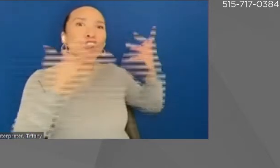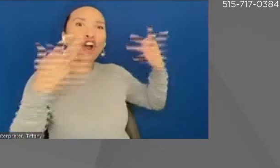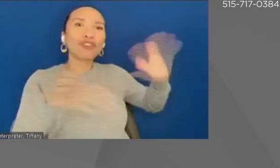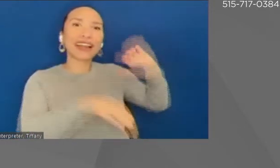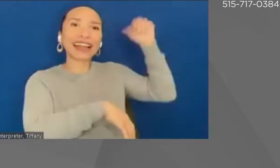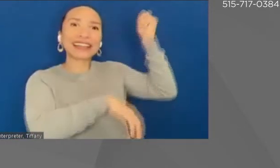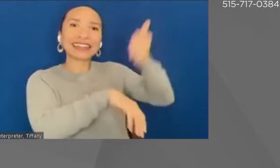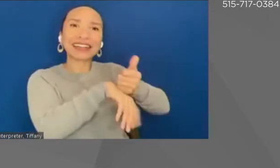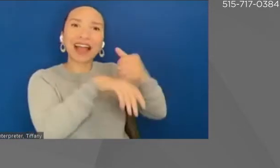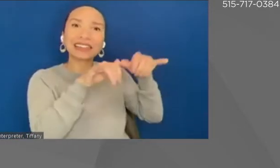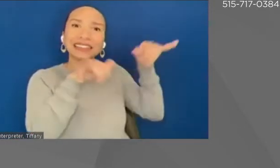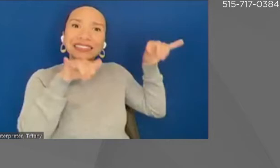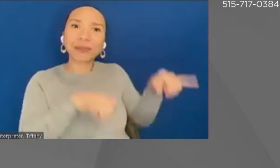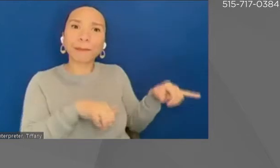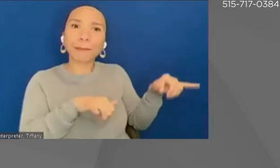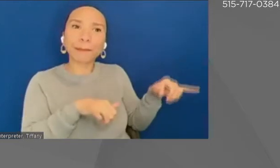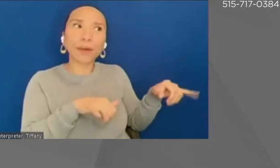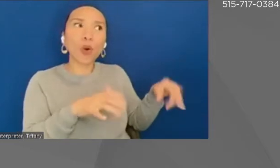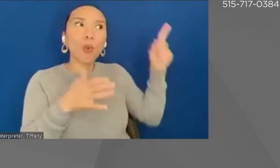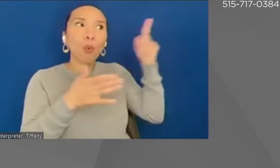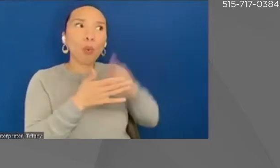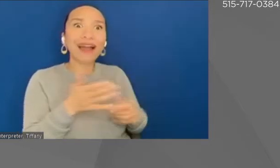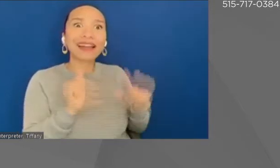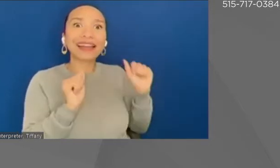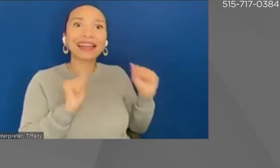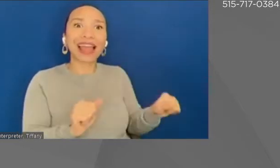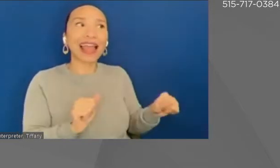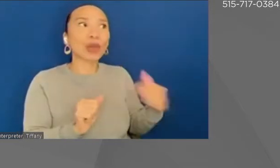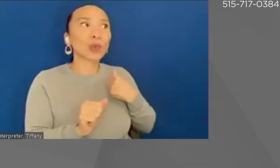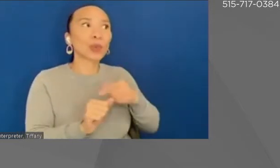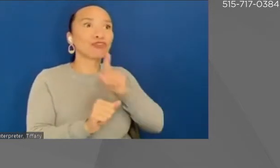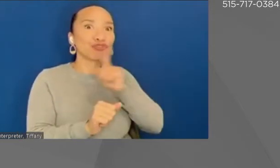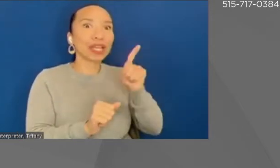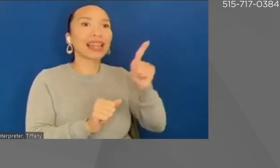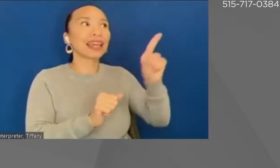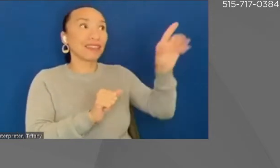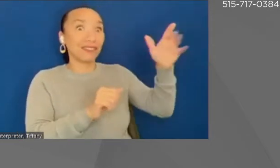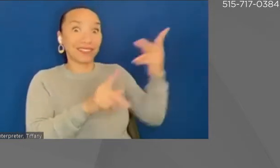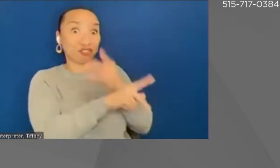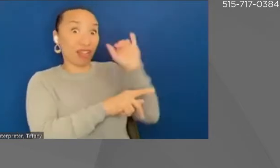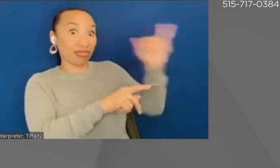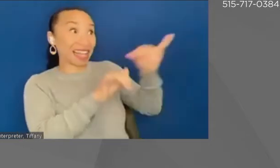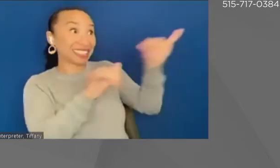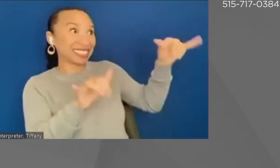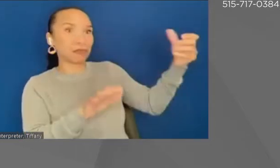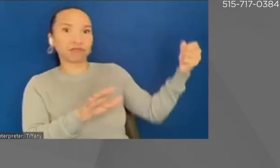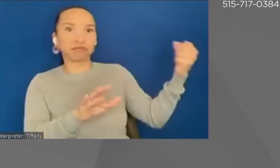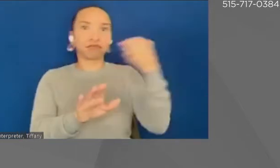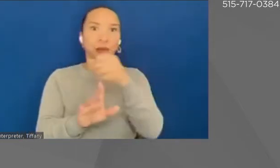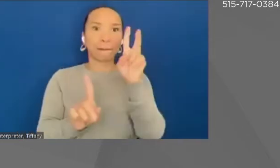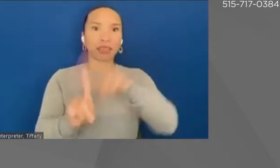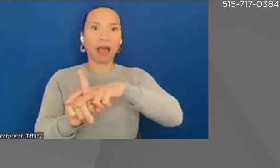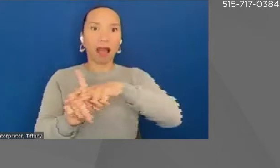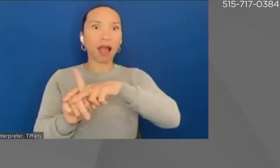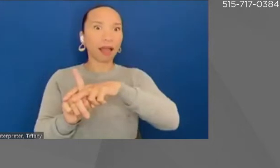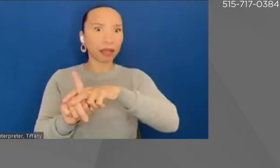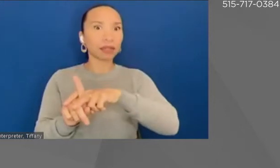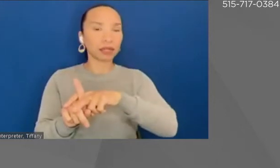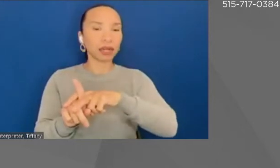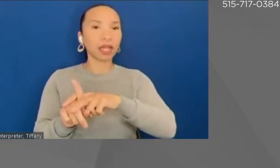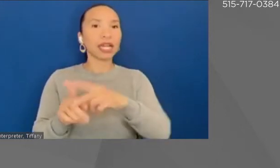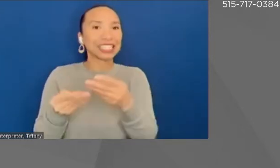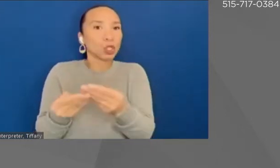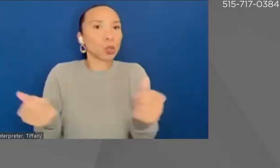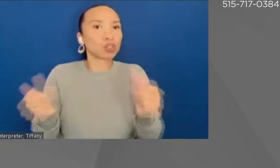like tried and true systems that we can really work to integrate some of these interventions into